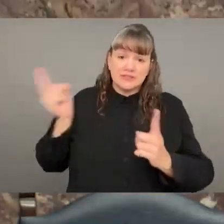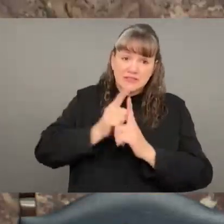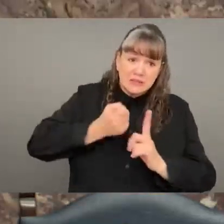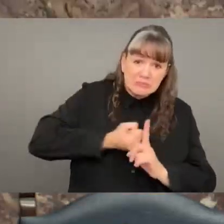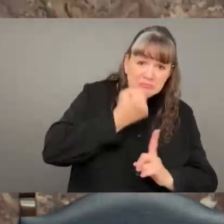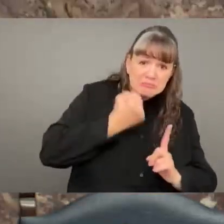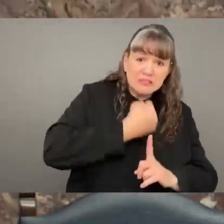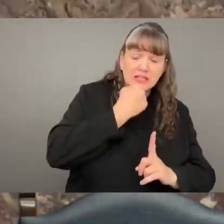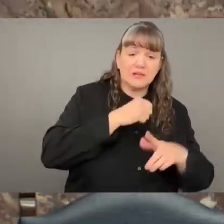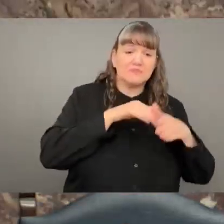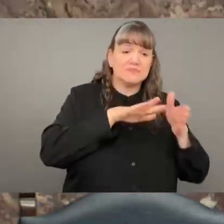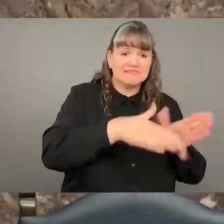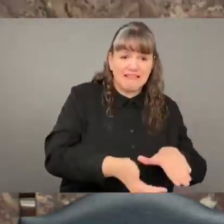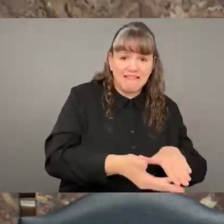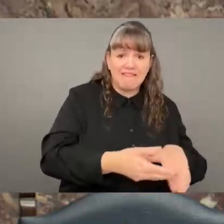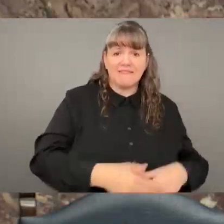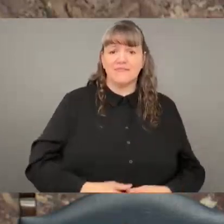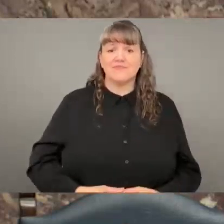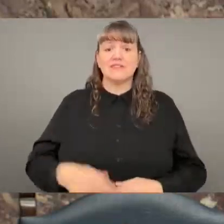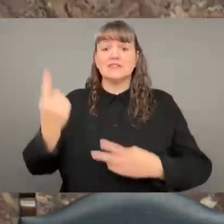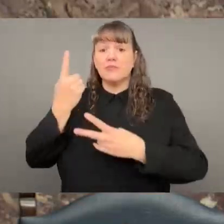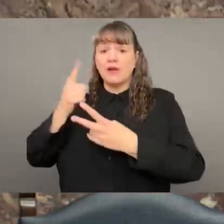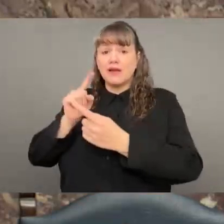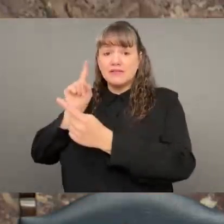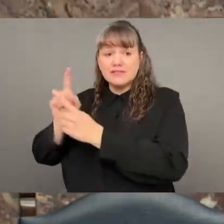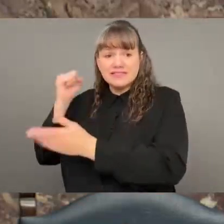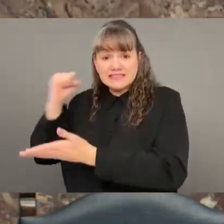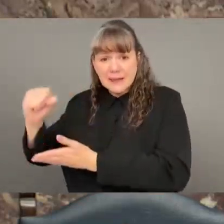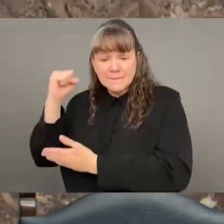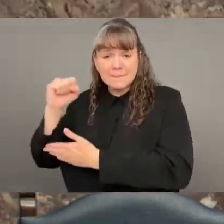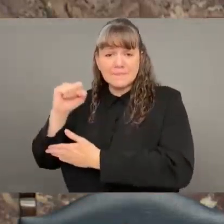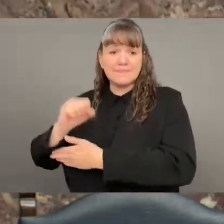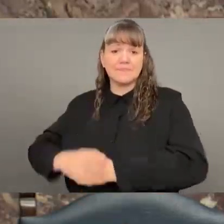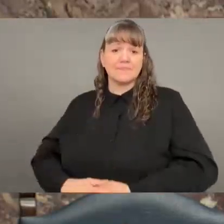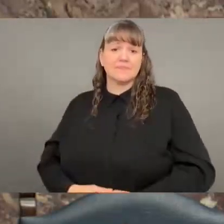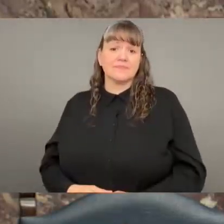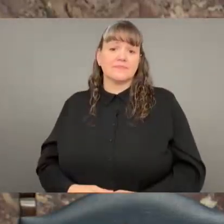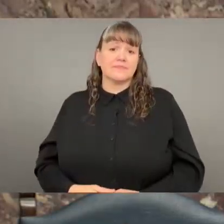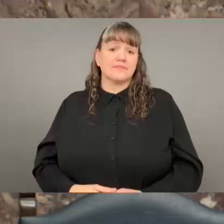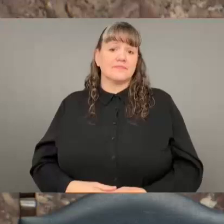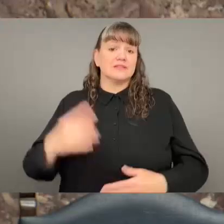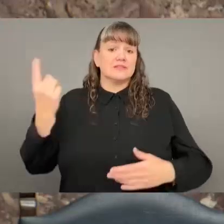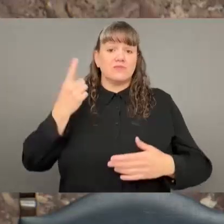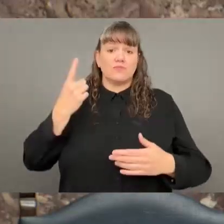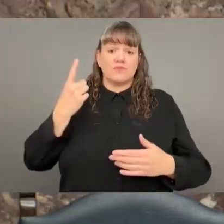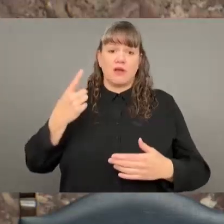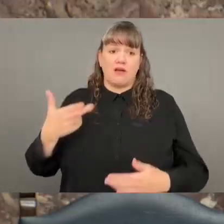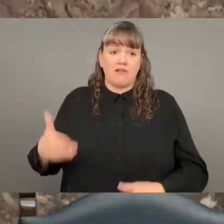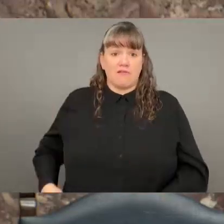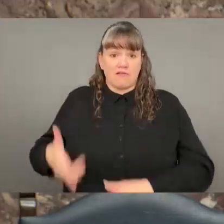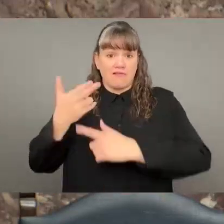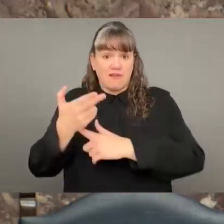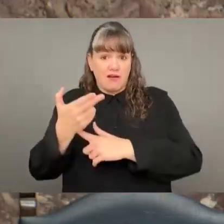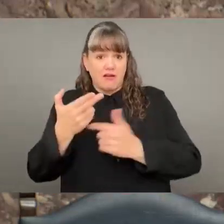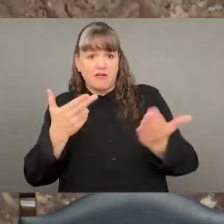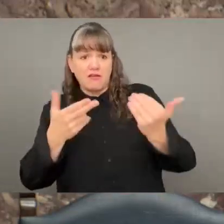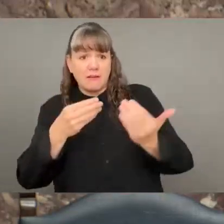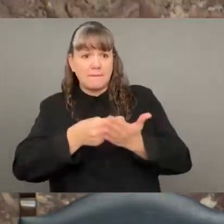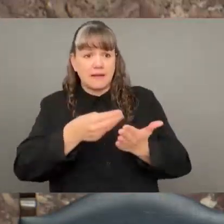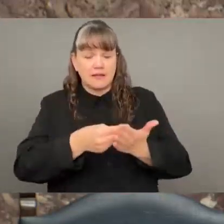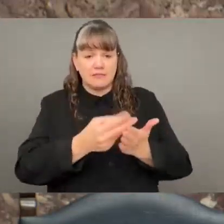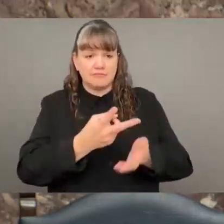firearms, random stabbings, sexual assaults, a little 6-year-old